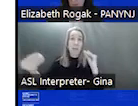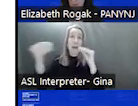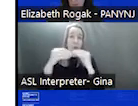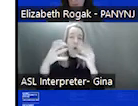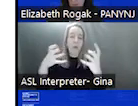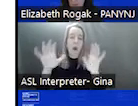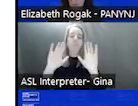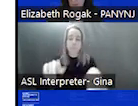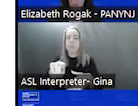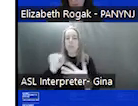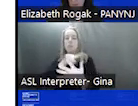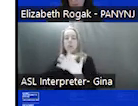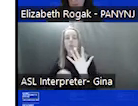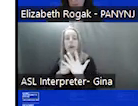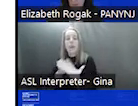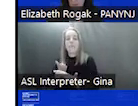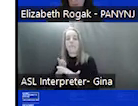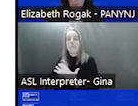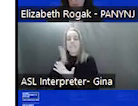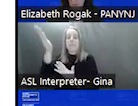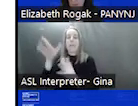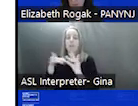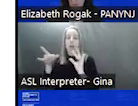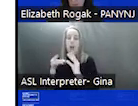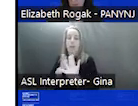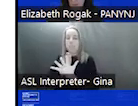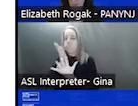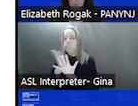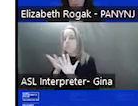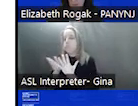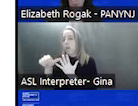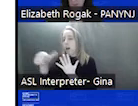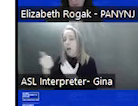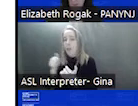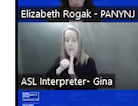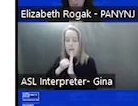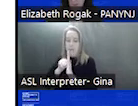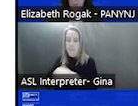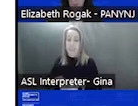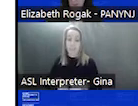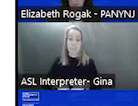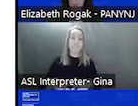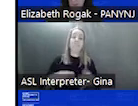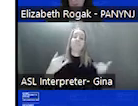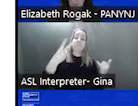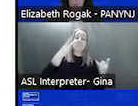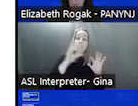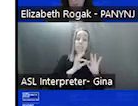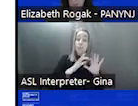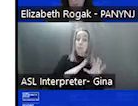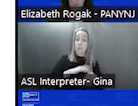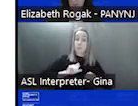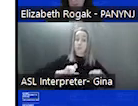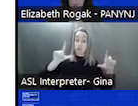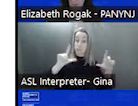period. In addition to the American Sign Language interpretation that you see on your screen, we are also providing